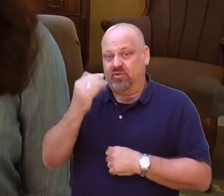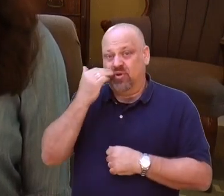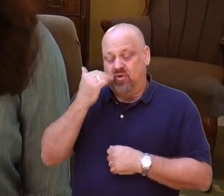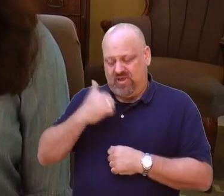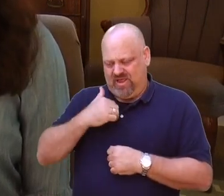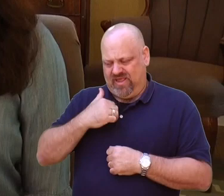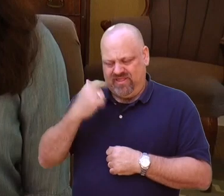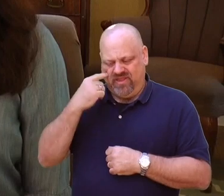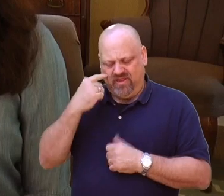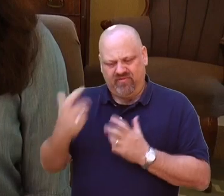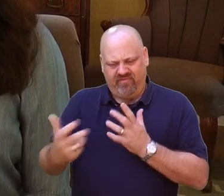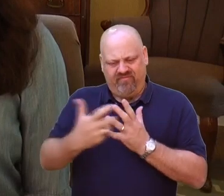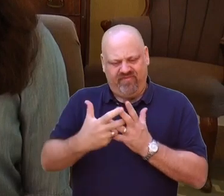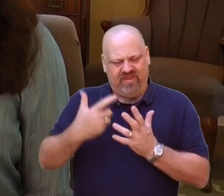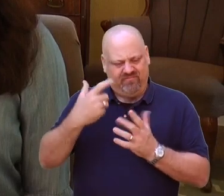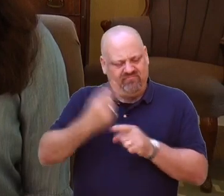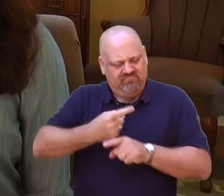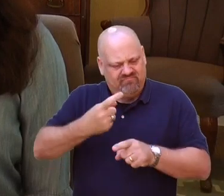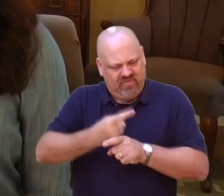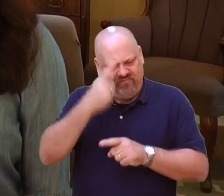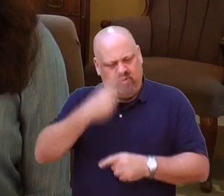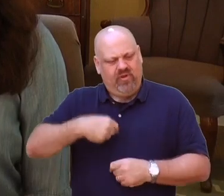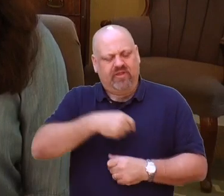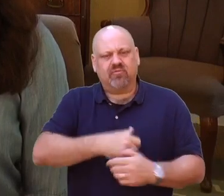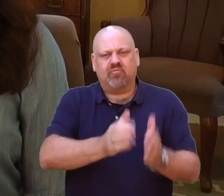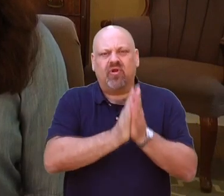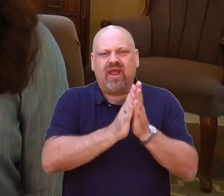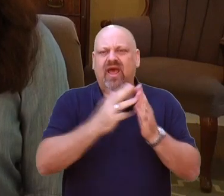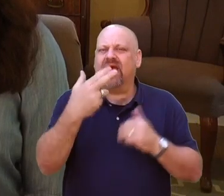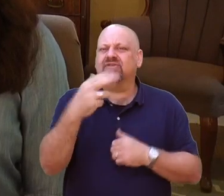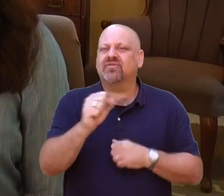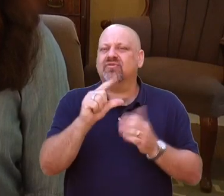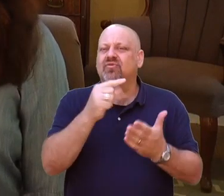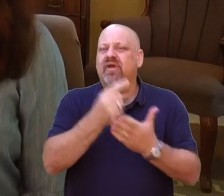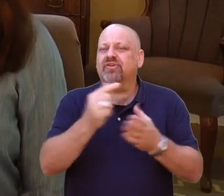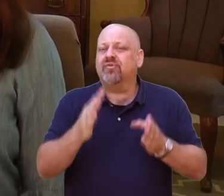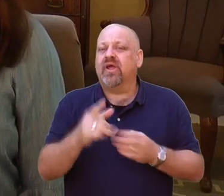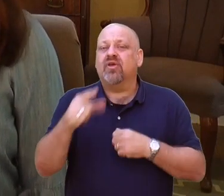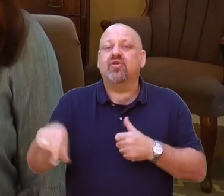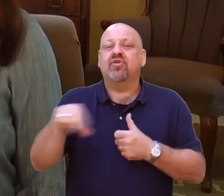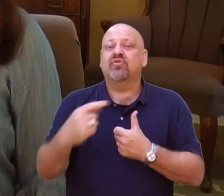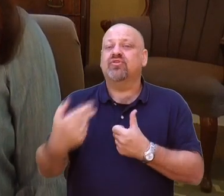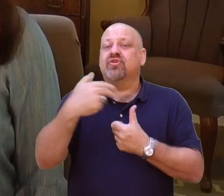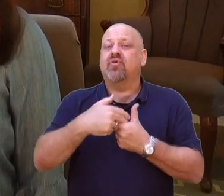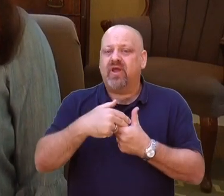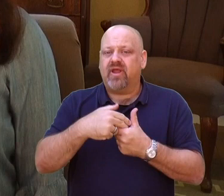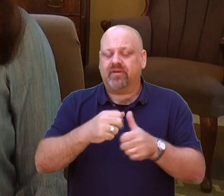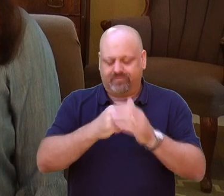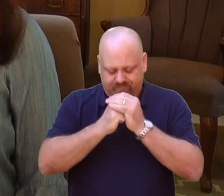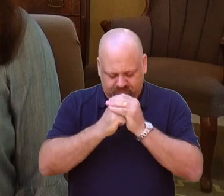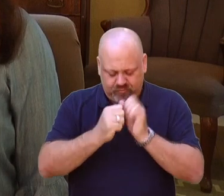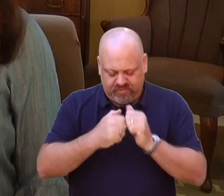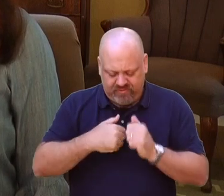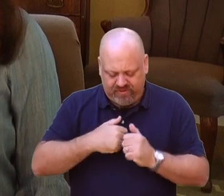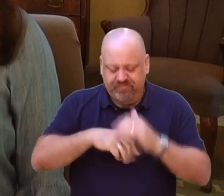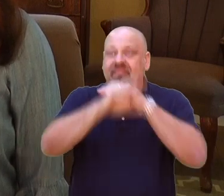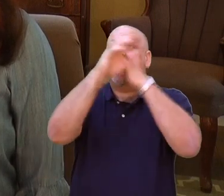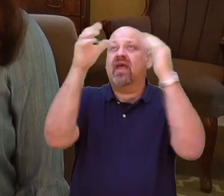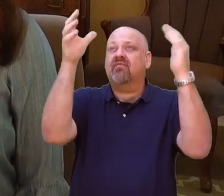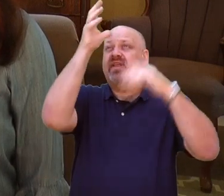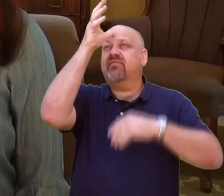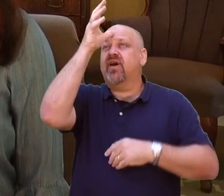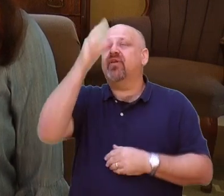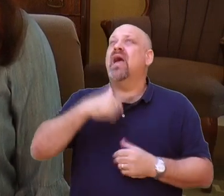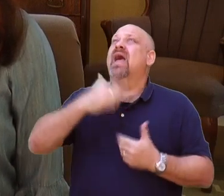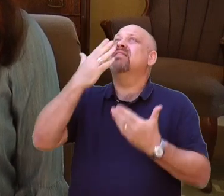unexpected season of waiting." That's a word for our entire church. Absolutely. You know, I think it'd be fitting for us to pray for our